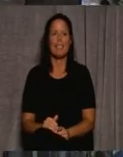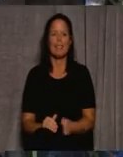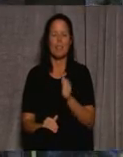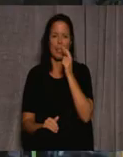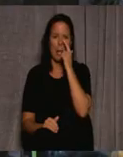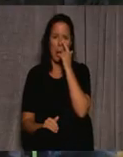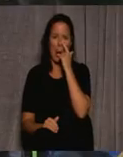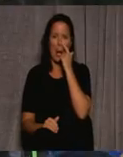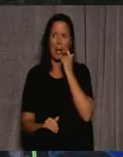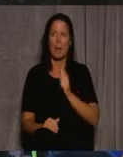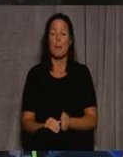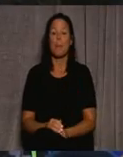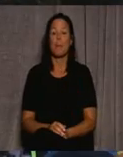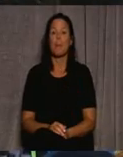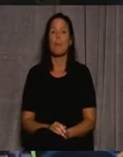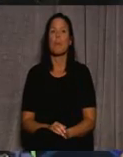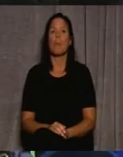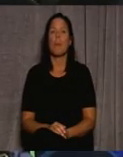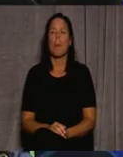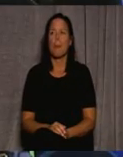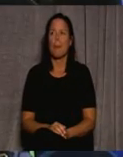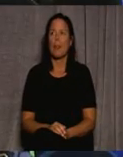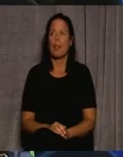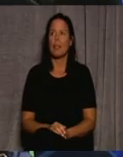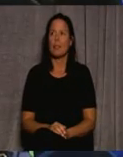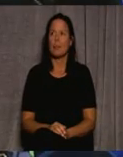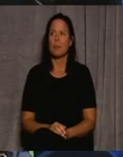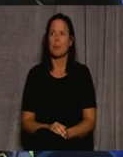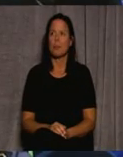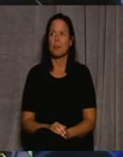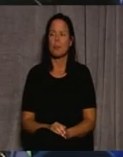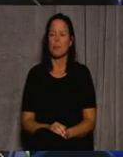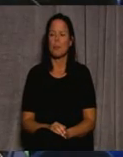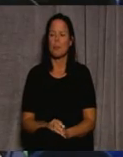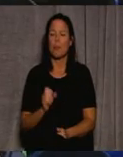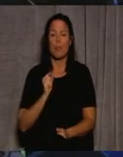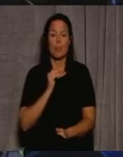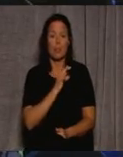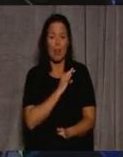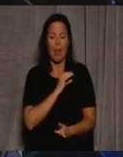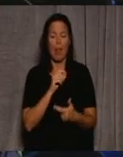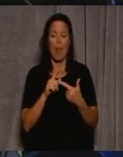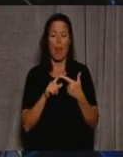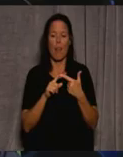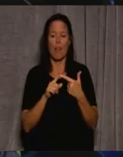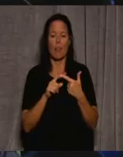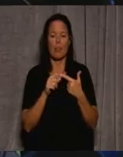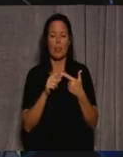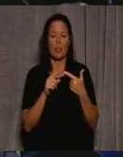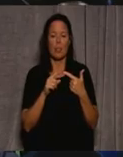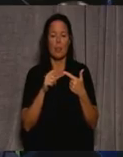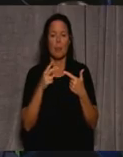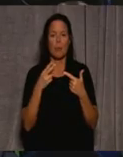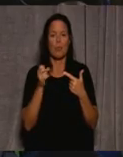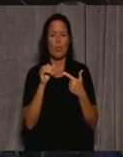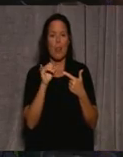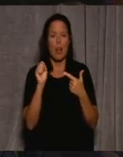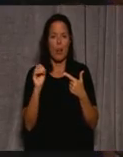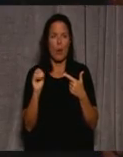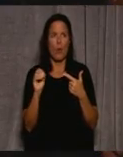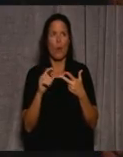Mr. President, faculty, Ms. Trevisano, Dr.